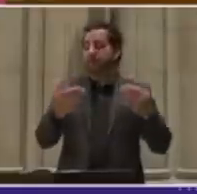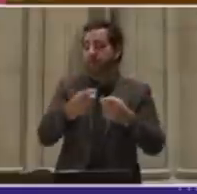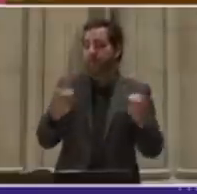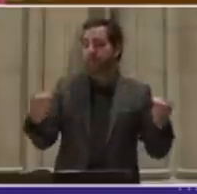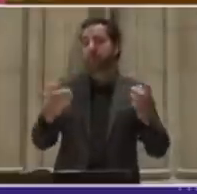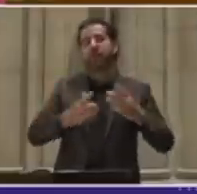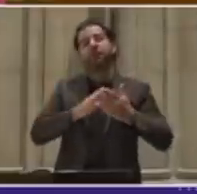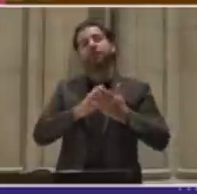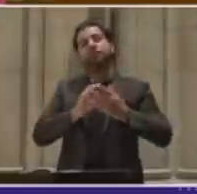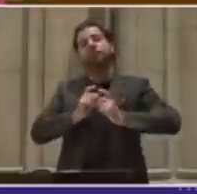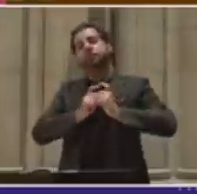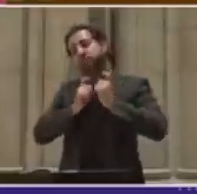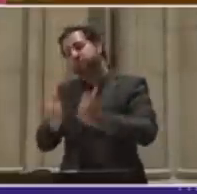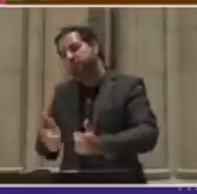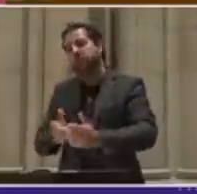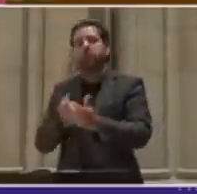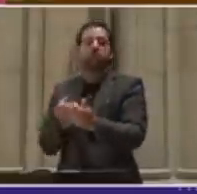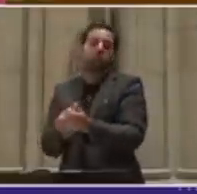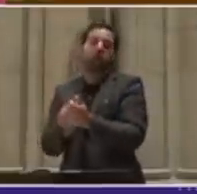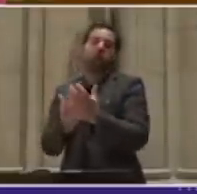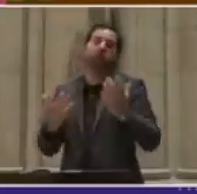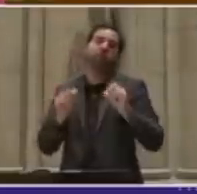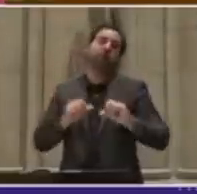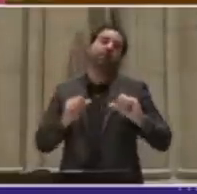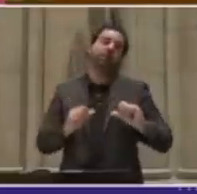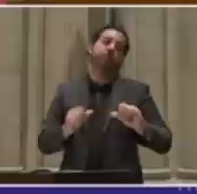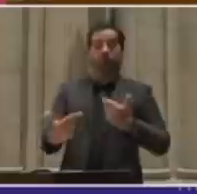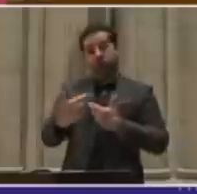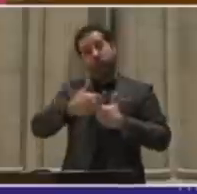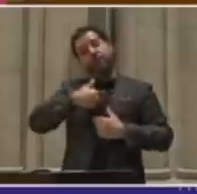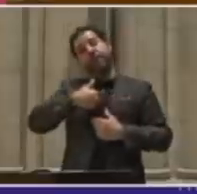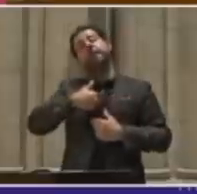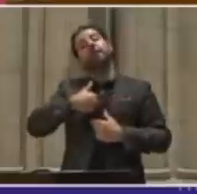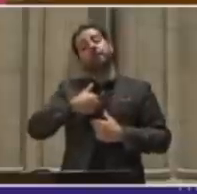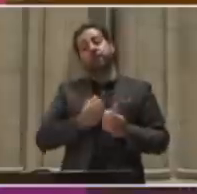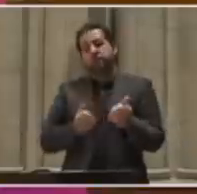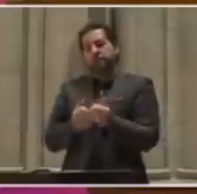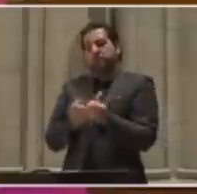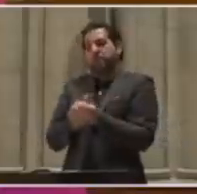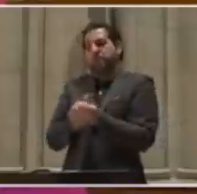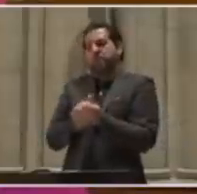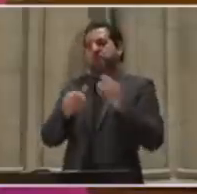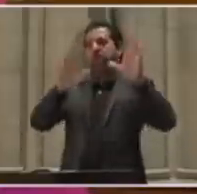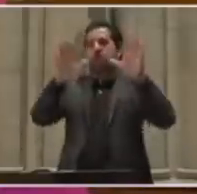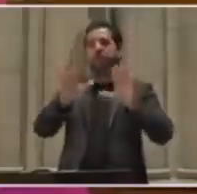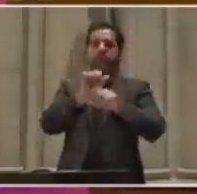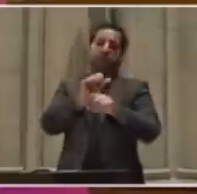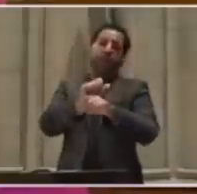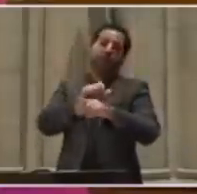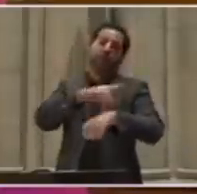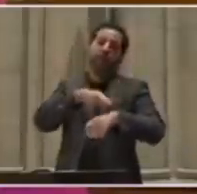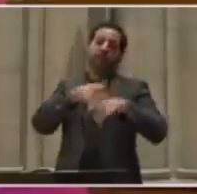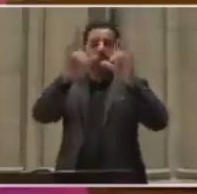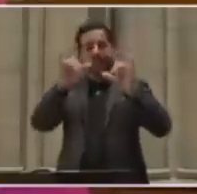as generous in its support as you can be, and join me in supporting the great work of the